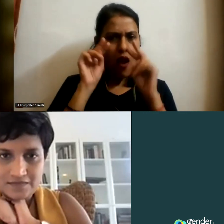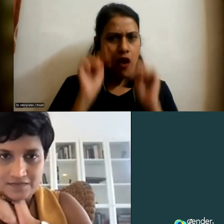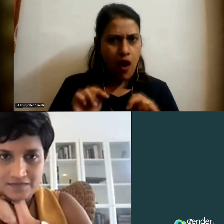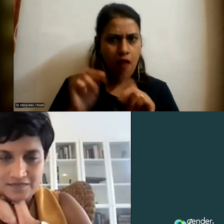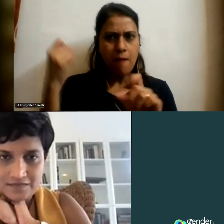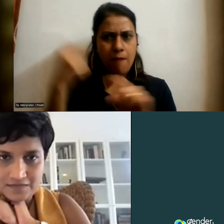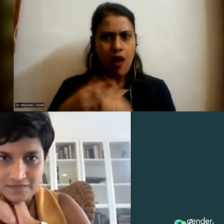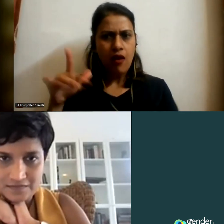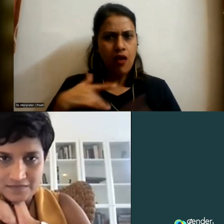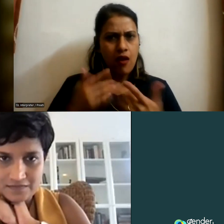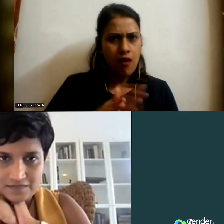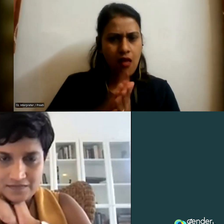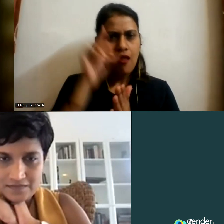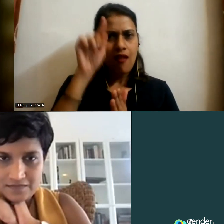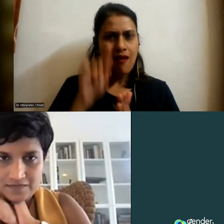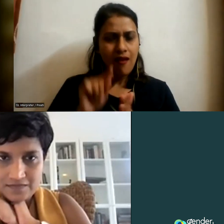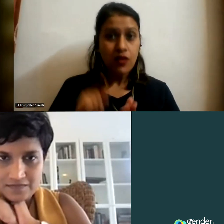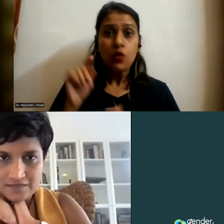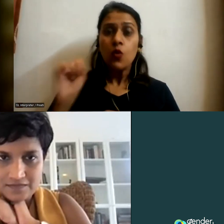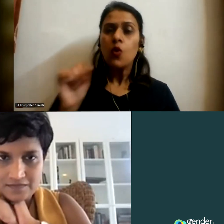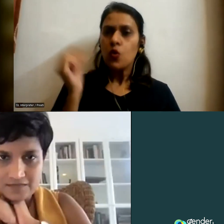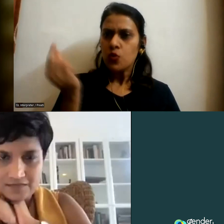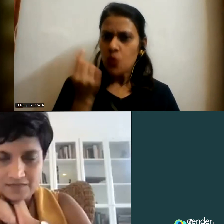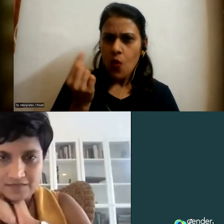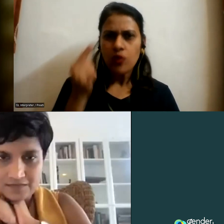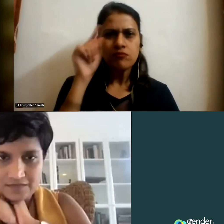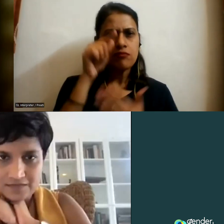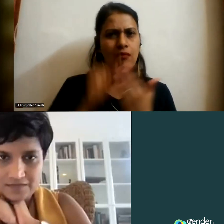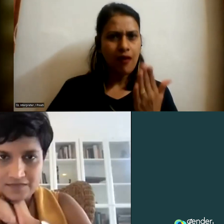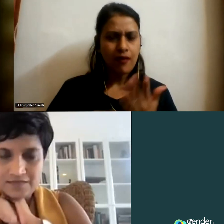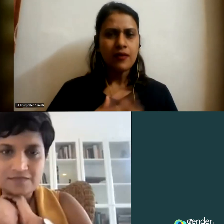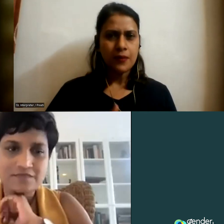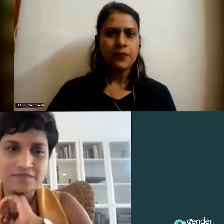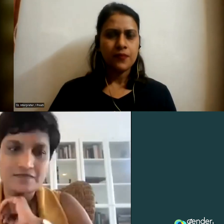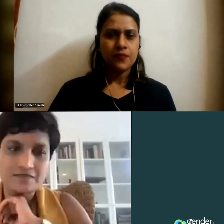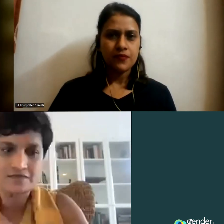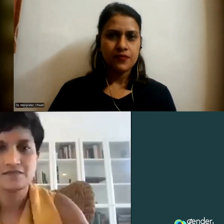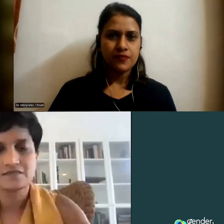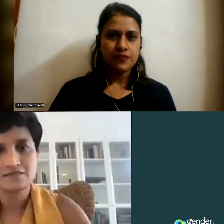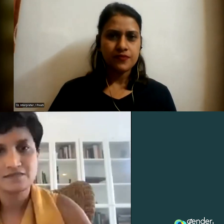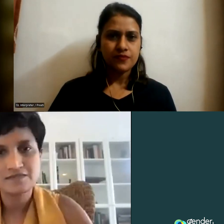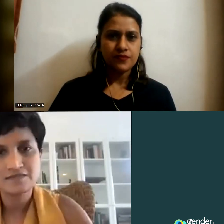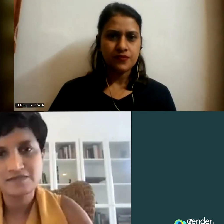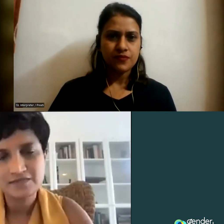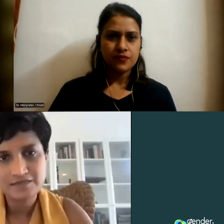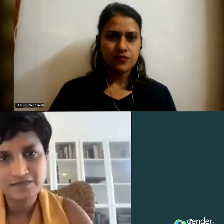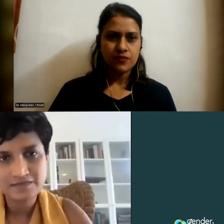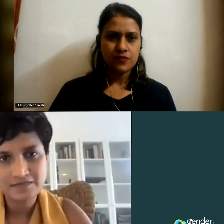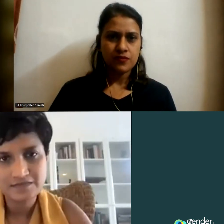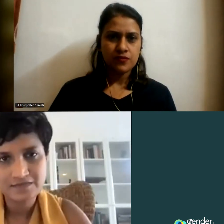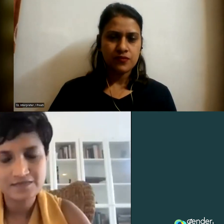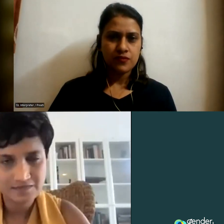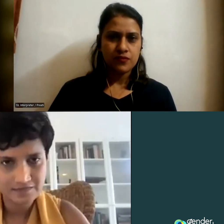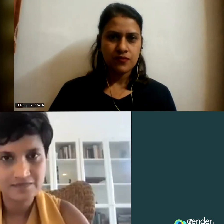some principles which kind of you use to kind of say, oh, this is what would be inclusive? I know you said that it depends and it varies.